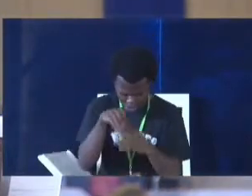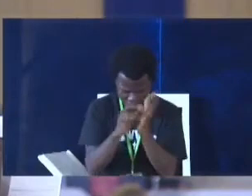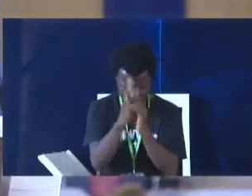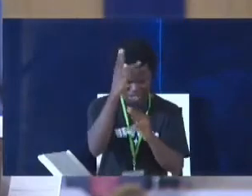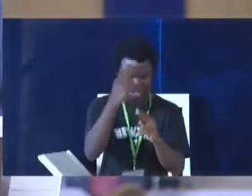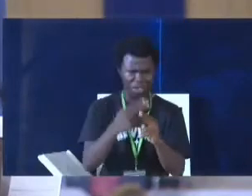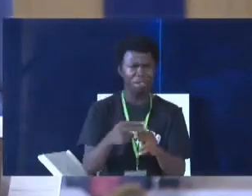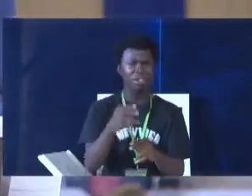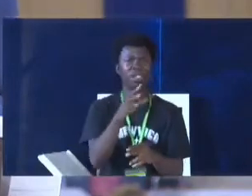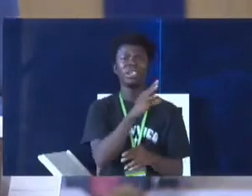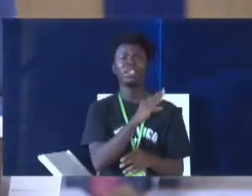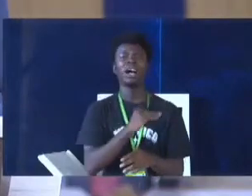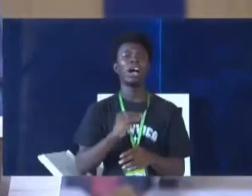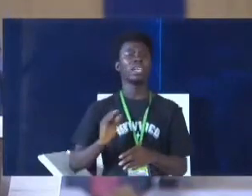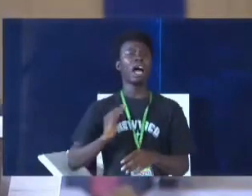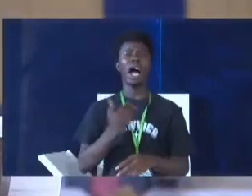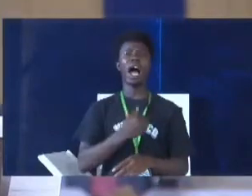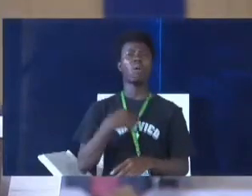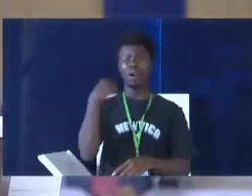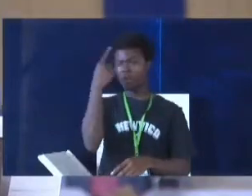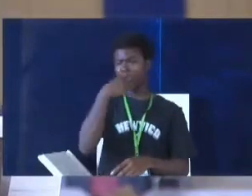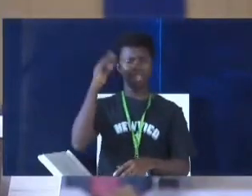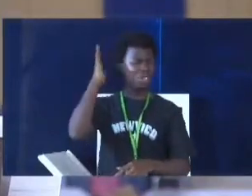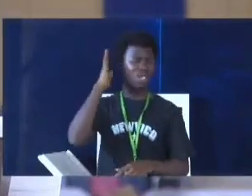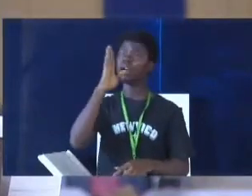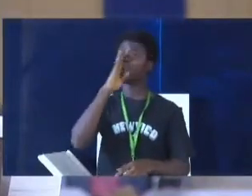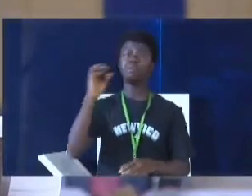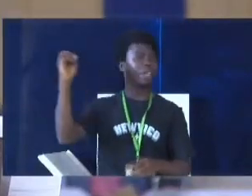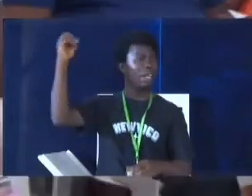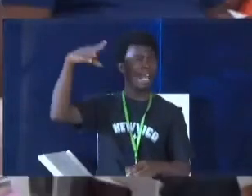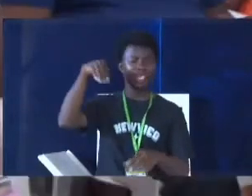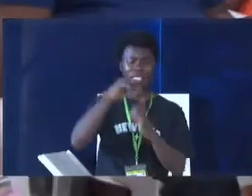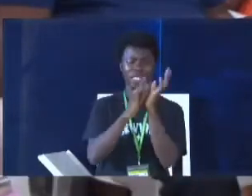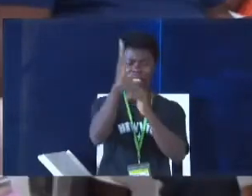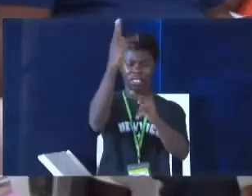and our faces shall be lightened in the name of Jesus.